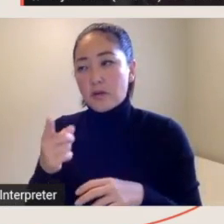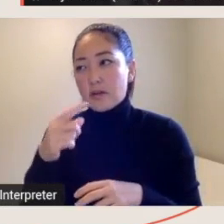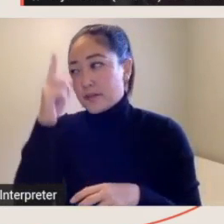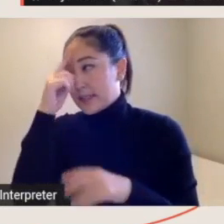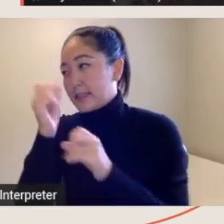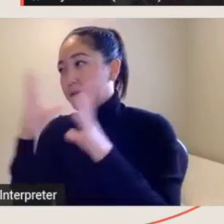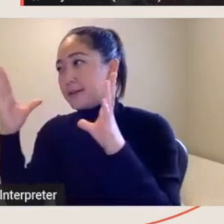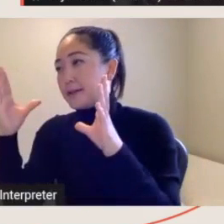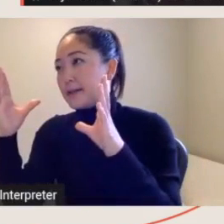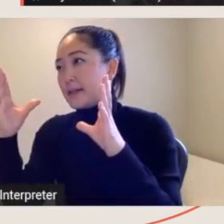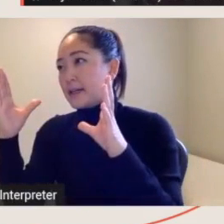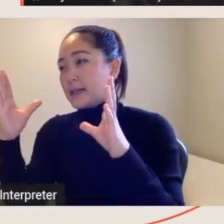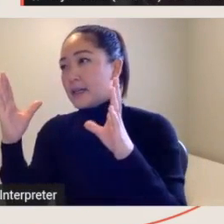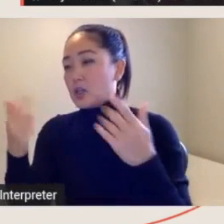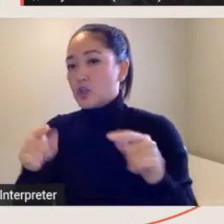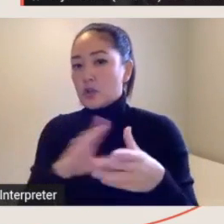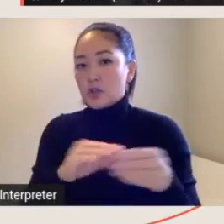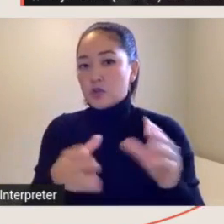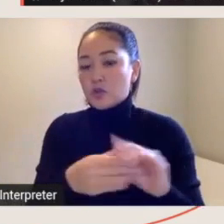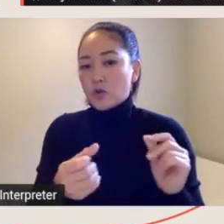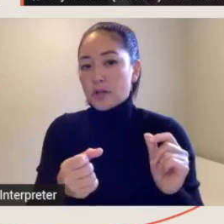these stories were unfolding.